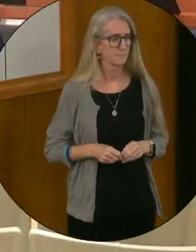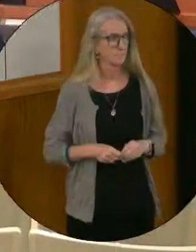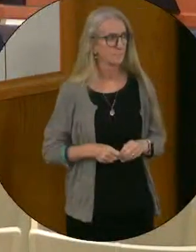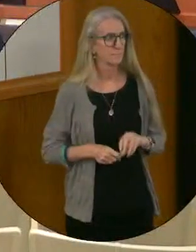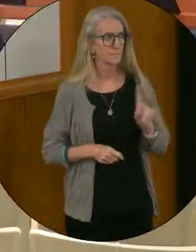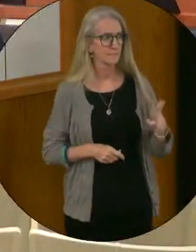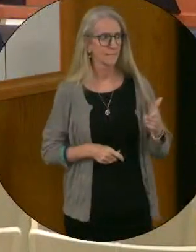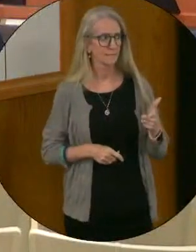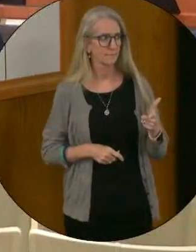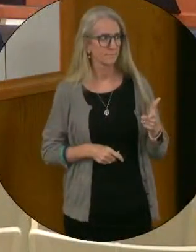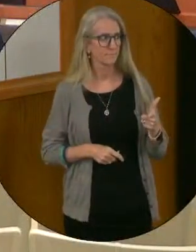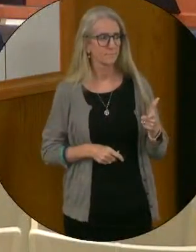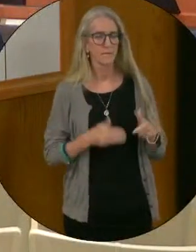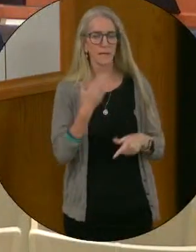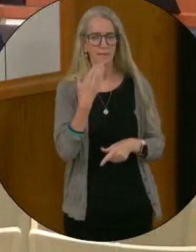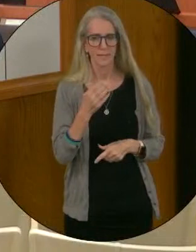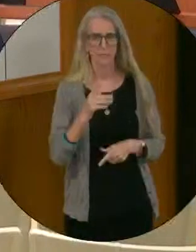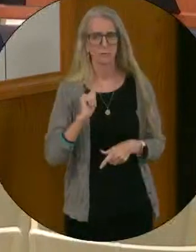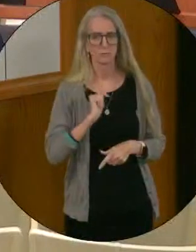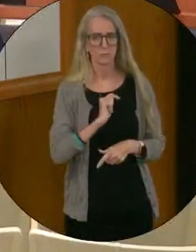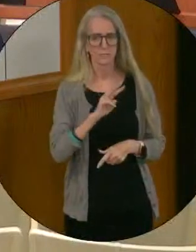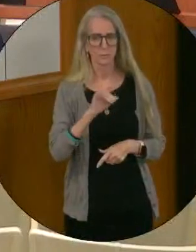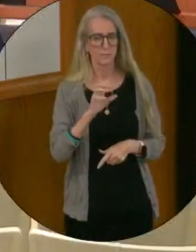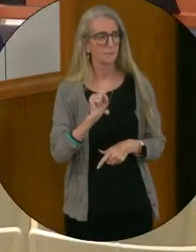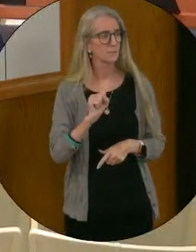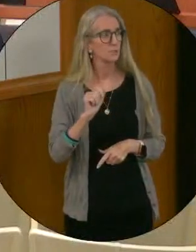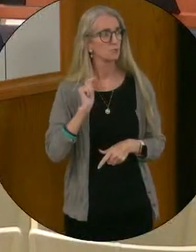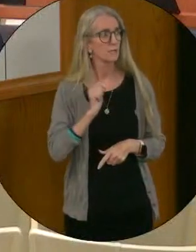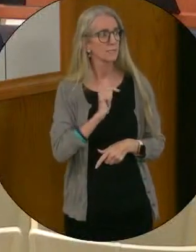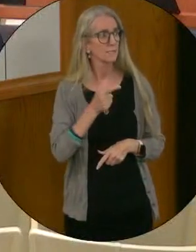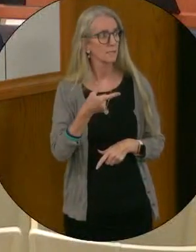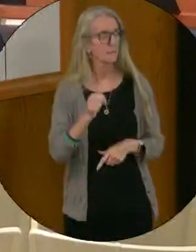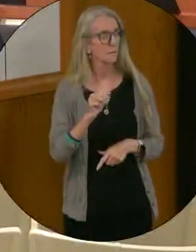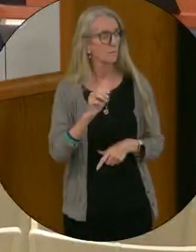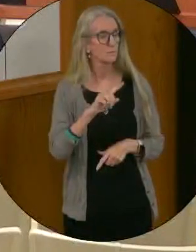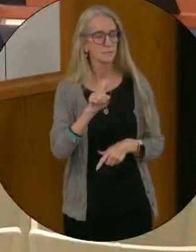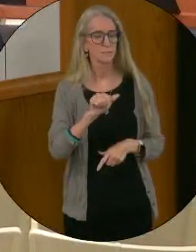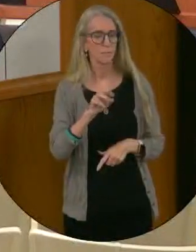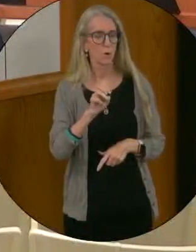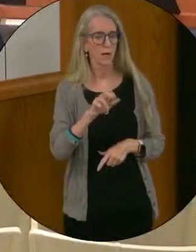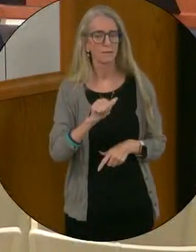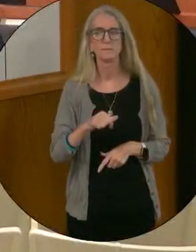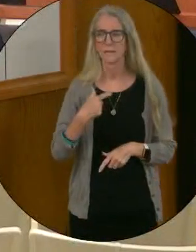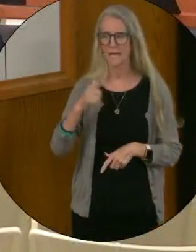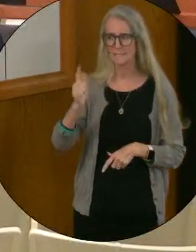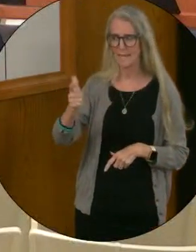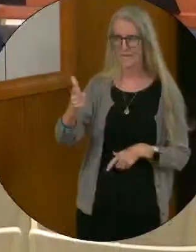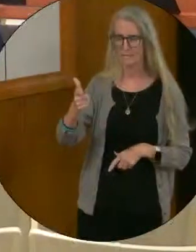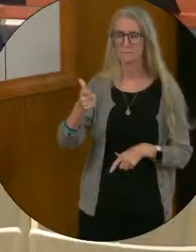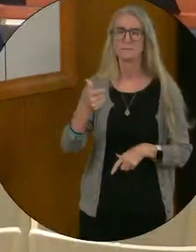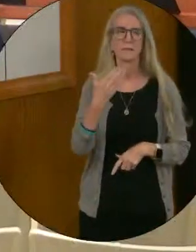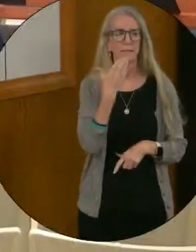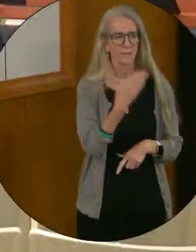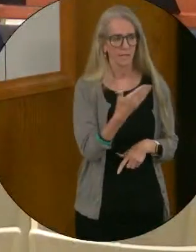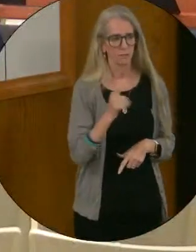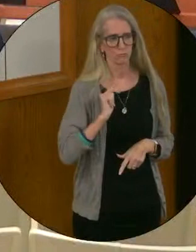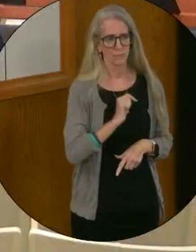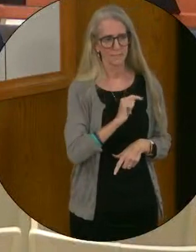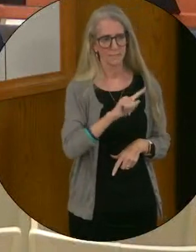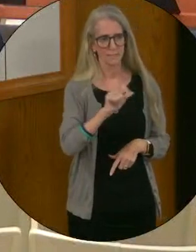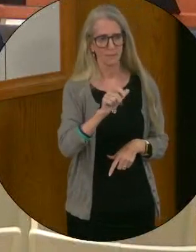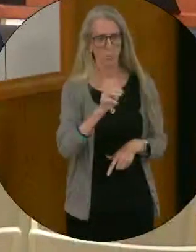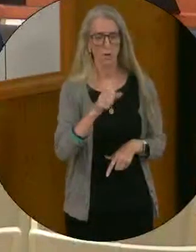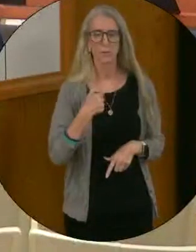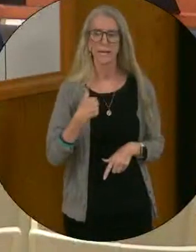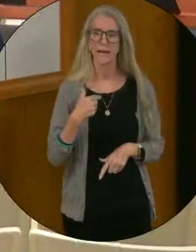Thank you, Trustee Williams. Trustee Zamora. I'll second that motion. Great, thank you, trustee Zamora. Colleagues, we have a motion